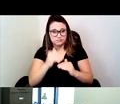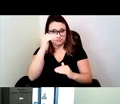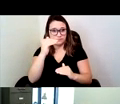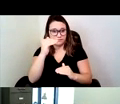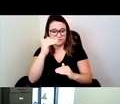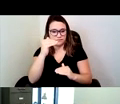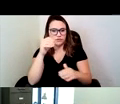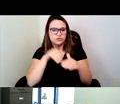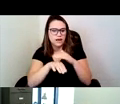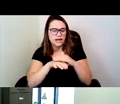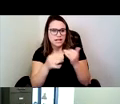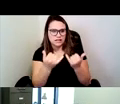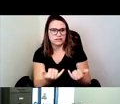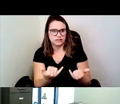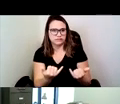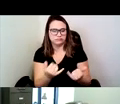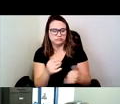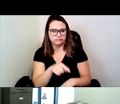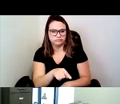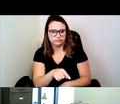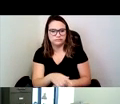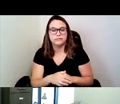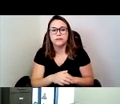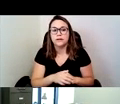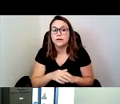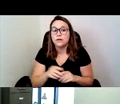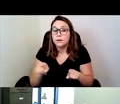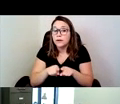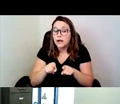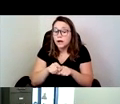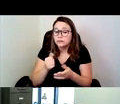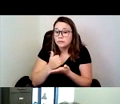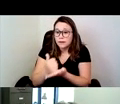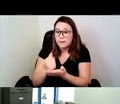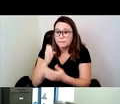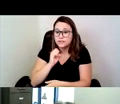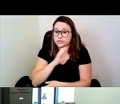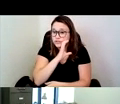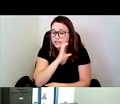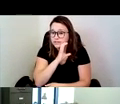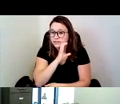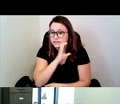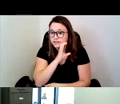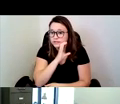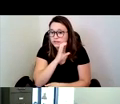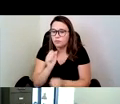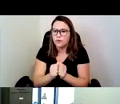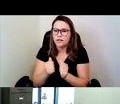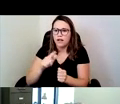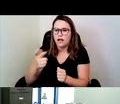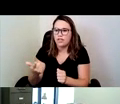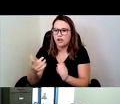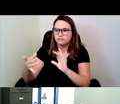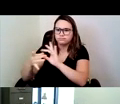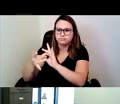much-needed benefit. We also assist seniors with linkages to other income-stretching programs, including through